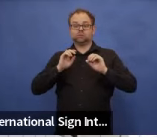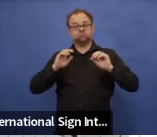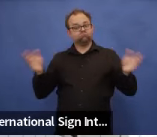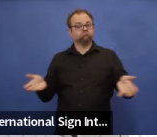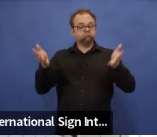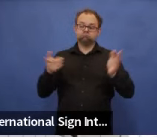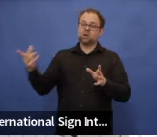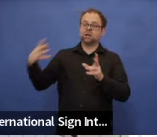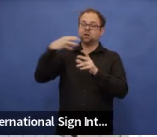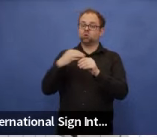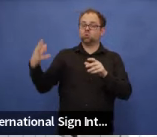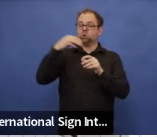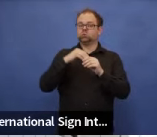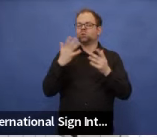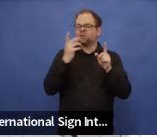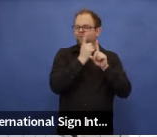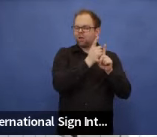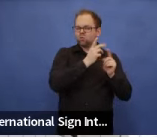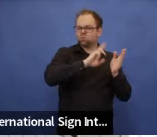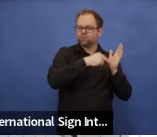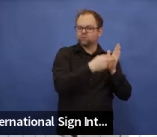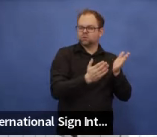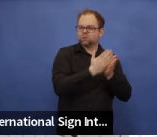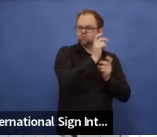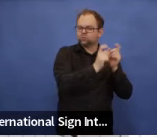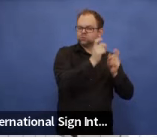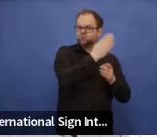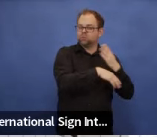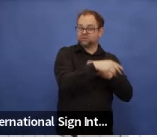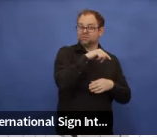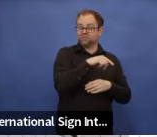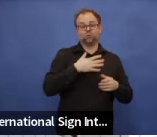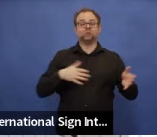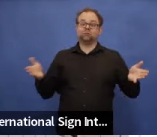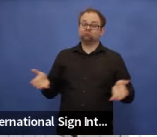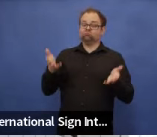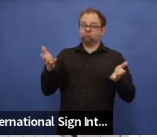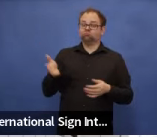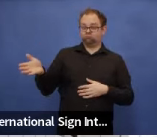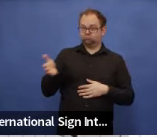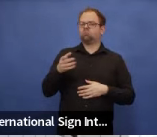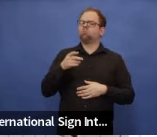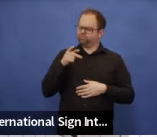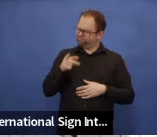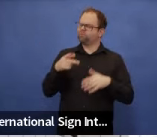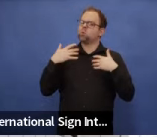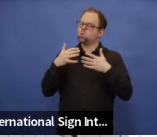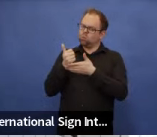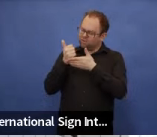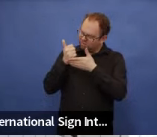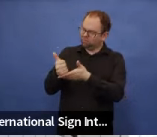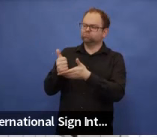Opportunities to work help persons with disabilities increase social